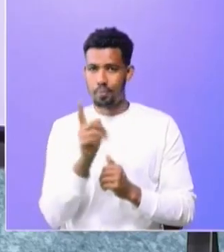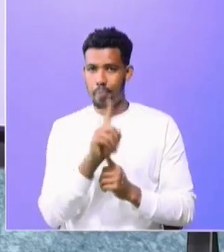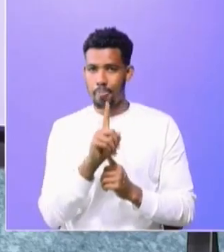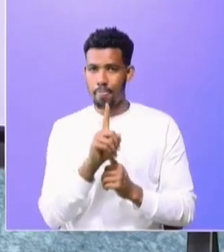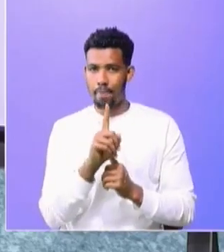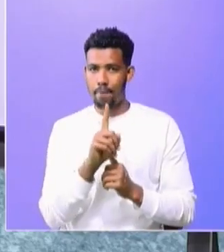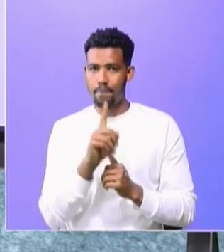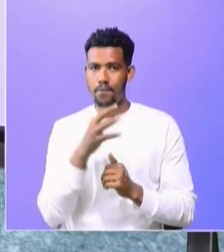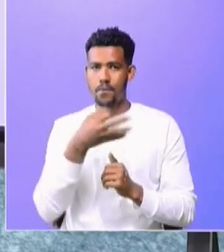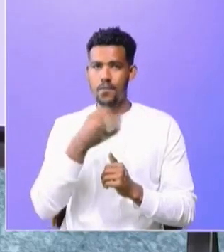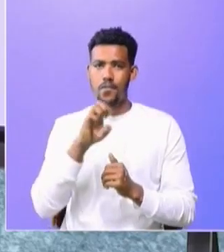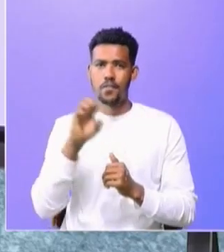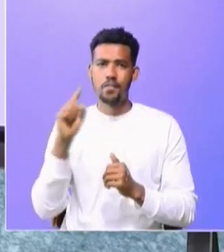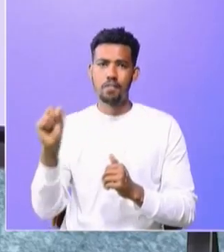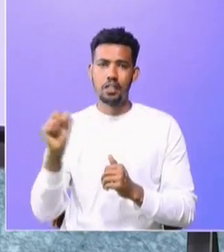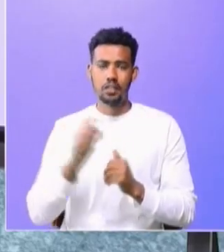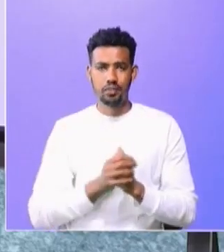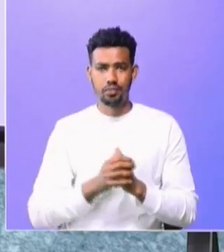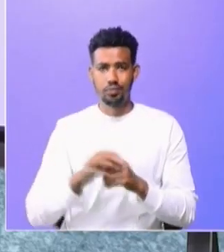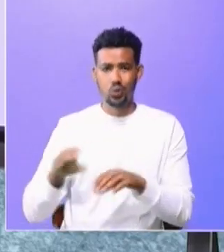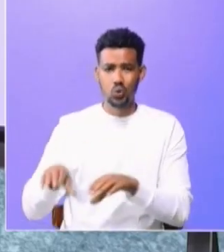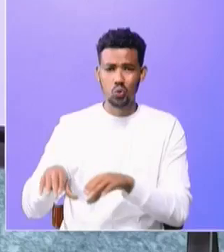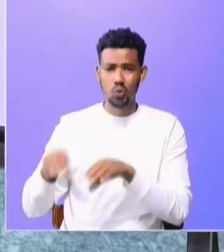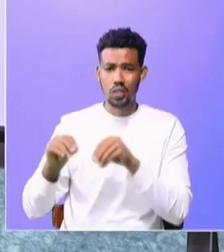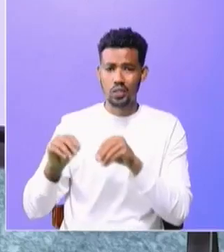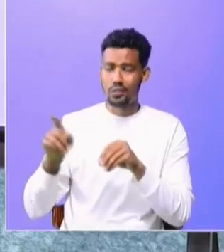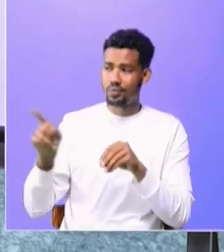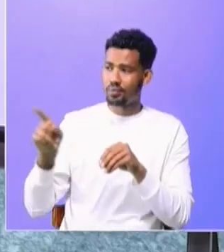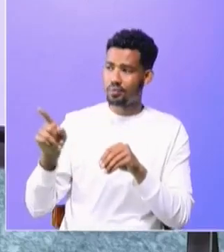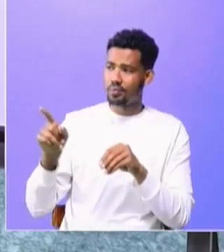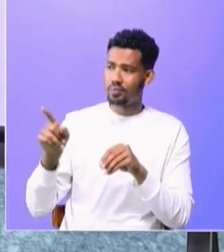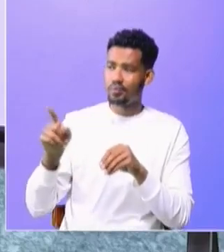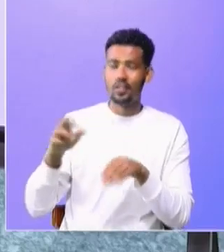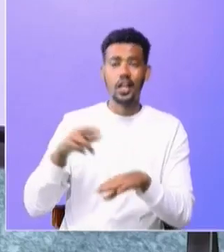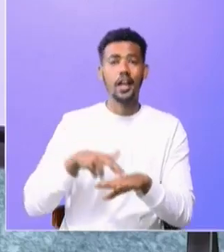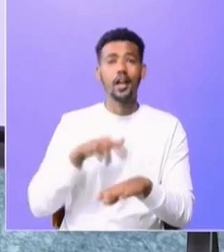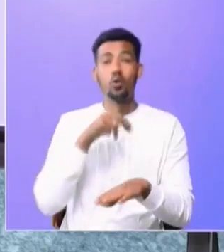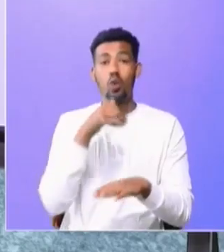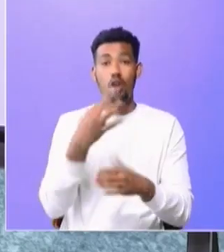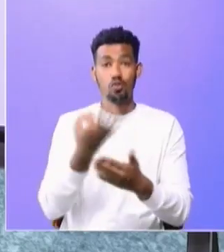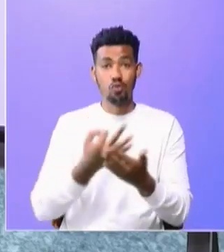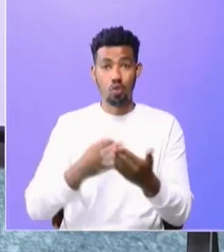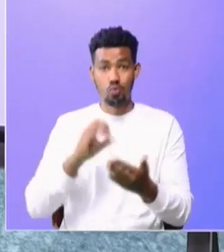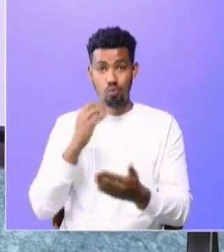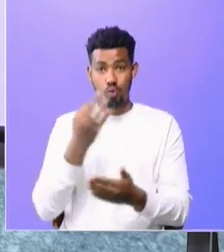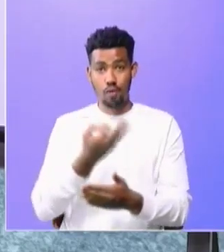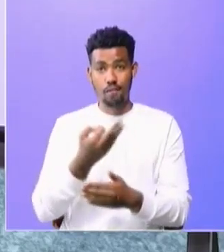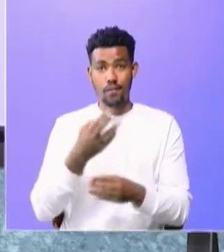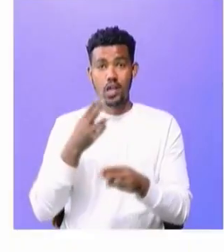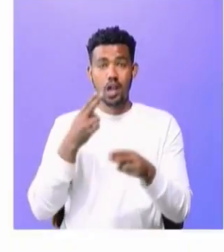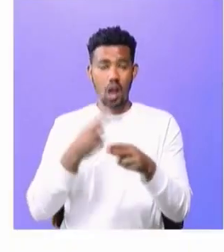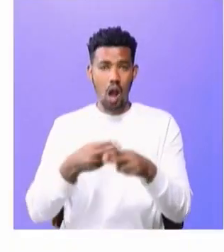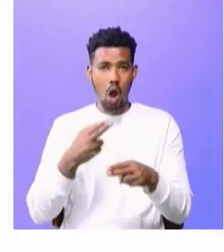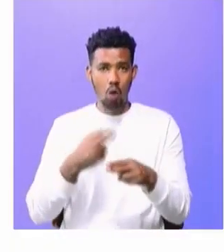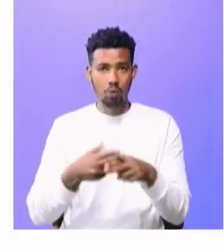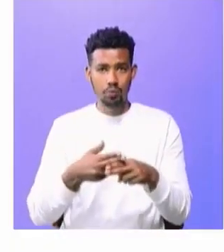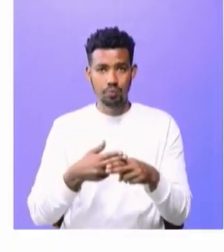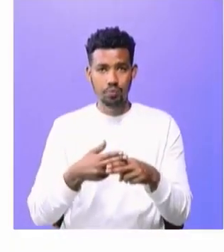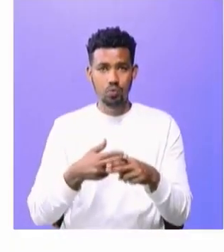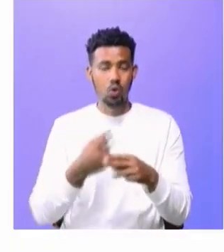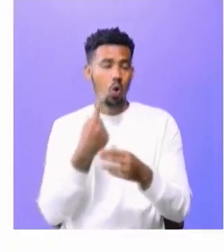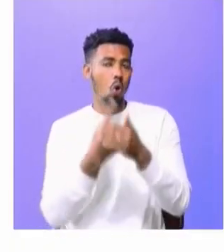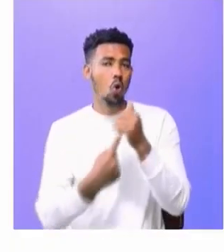Feet. So students, here is irregular form of noun. There is